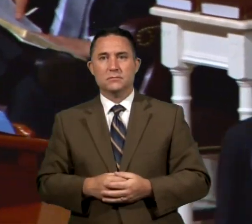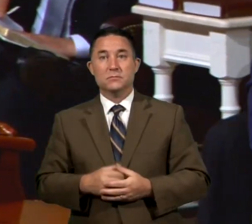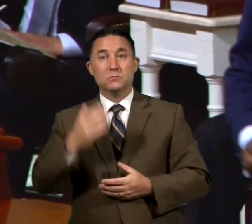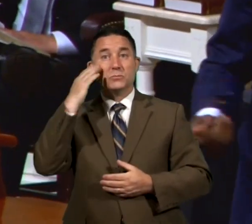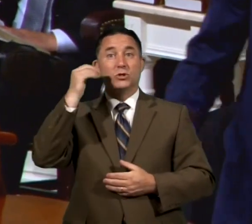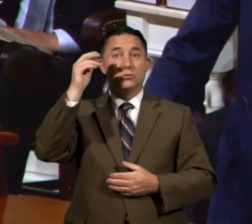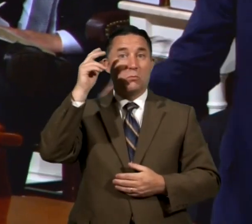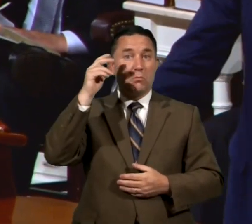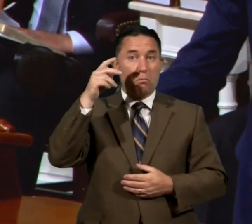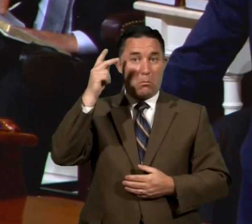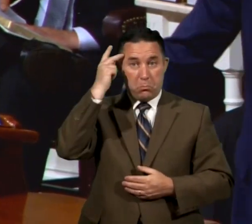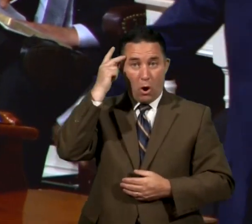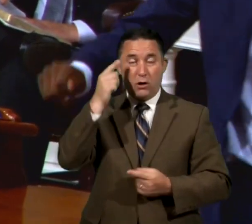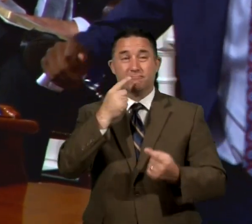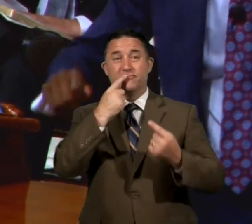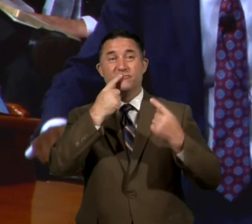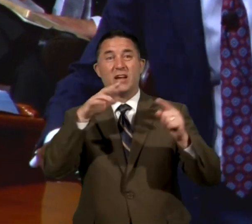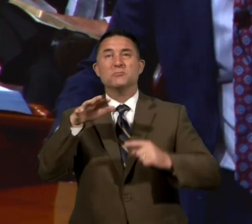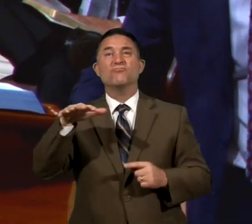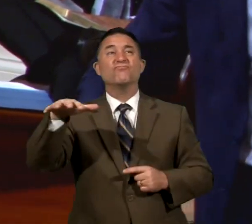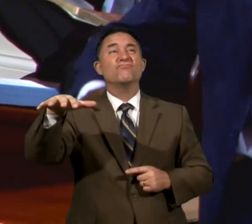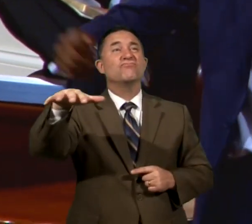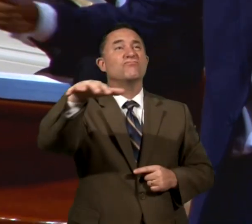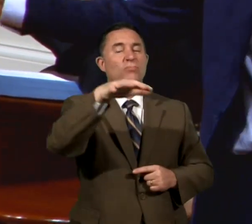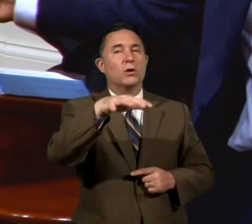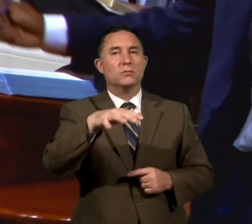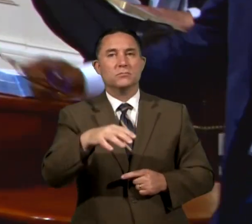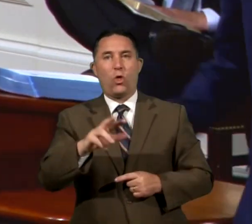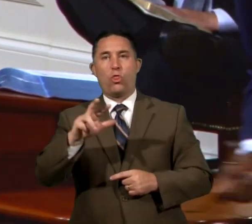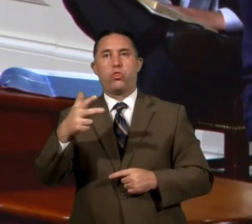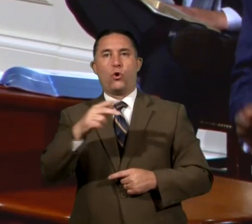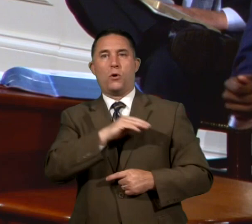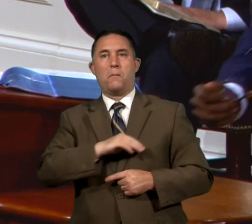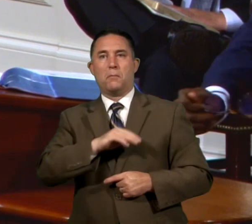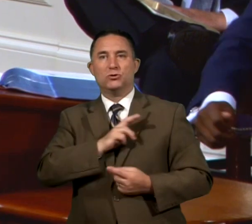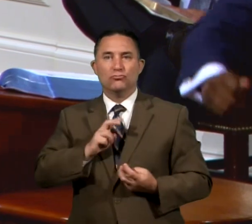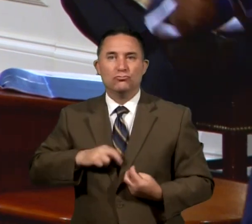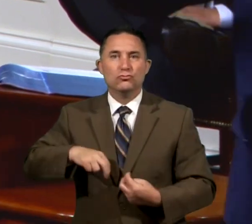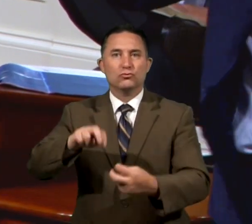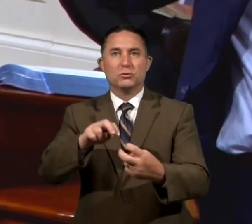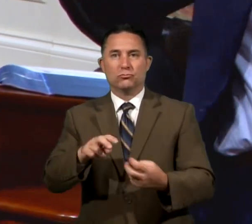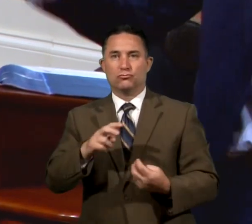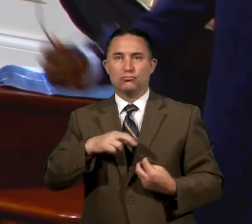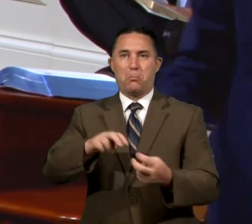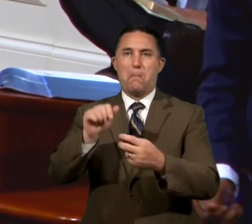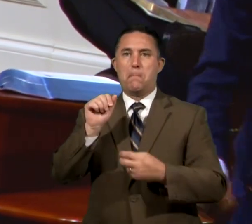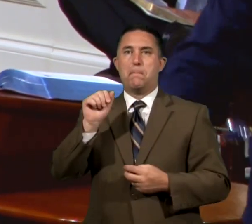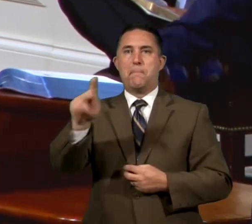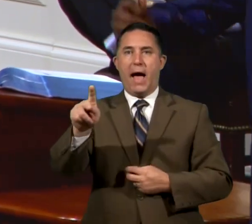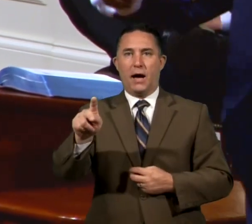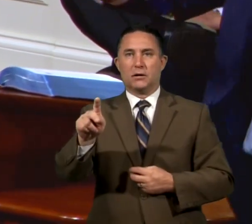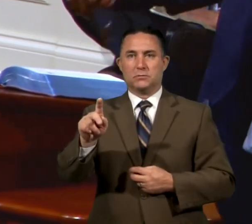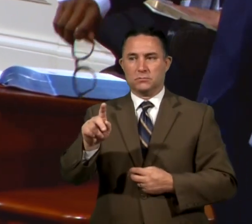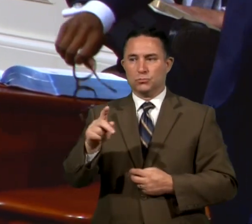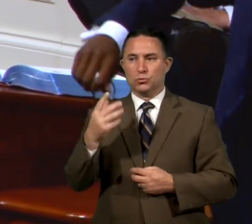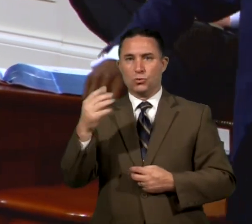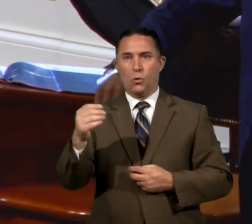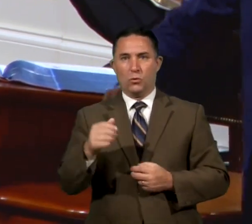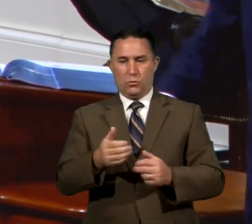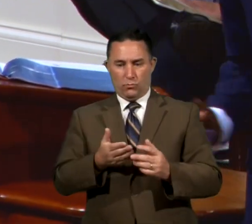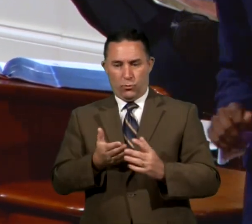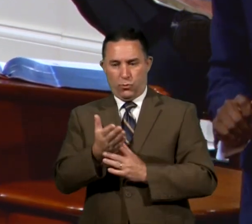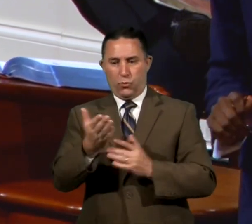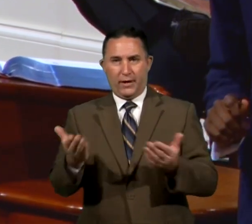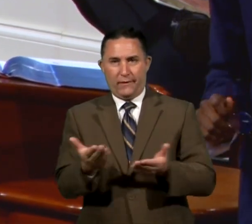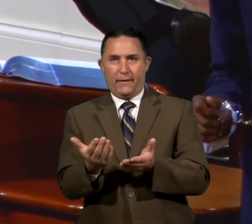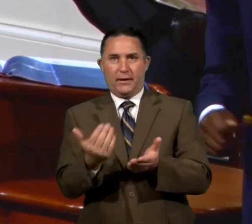Because Paul was well known in the area. This was his third missionary journey. He was on his way back to where he was going, and he was going to pass by